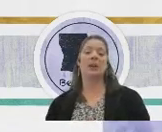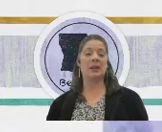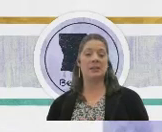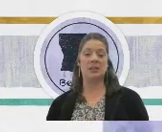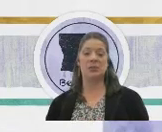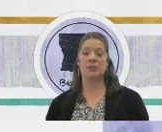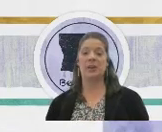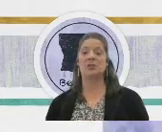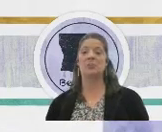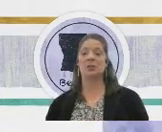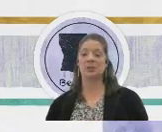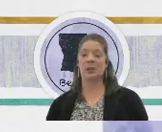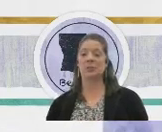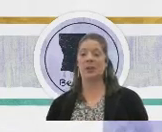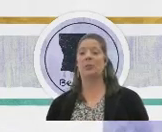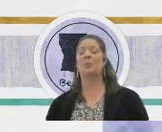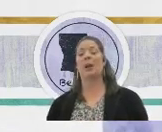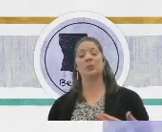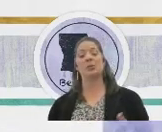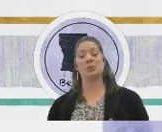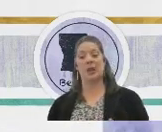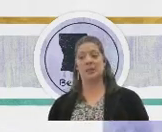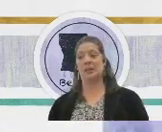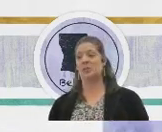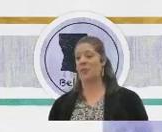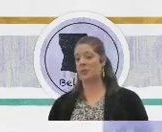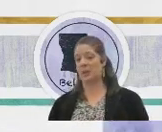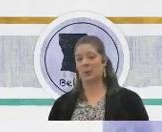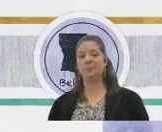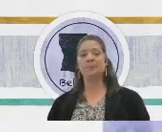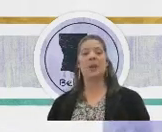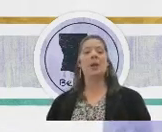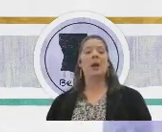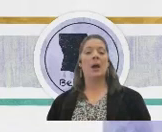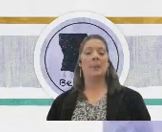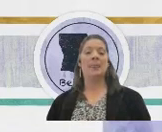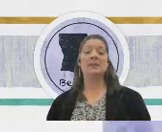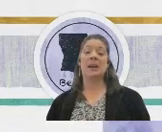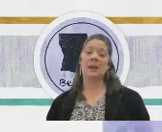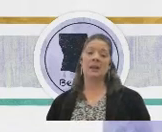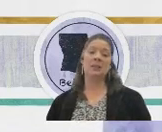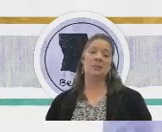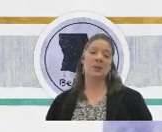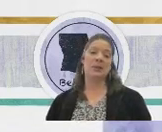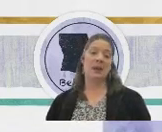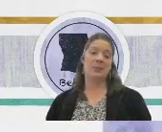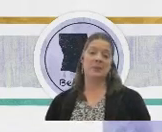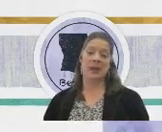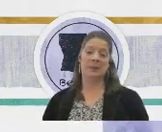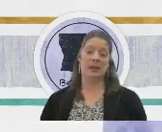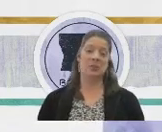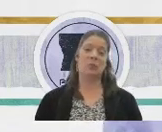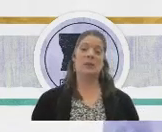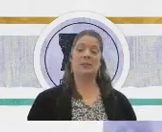all that the next Teacher Certification Appeals Council meeting will be held on June 9th, that's over the summer. The deadline to submit that